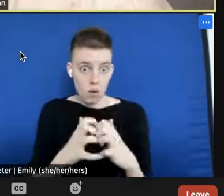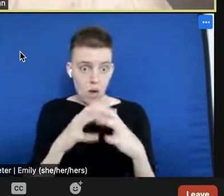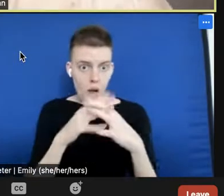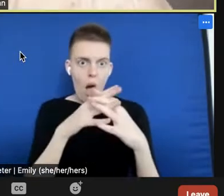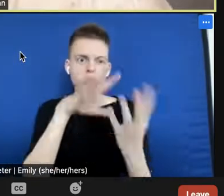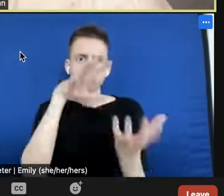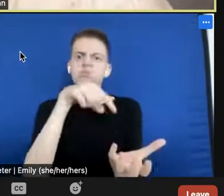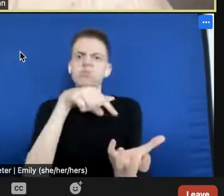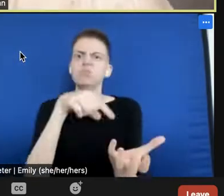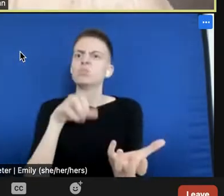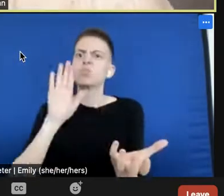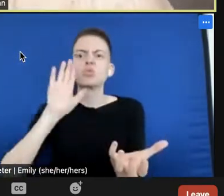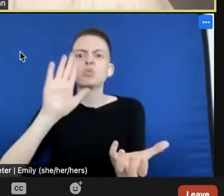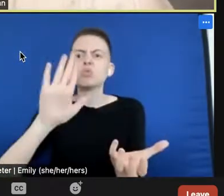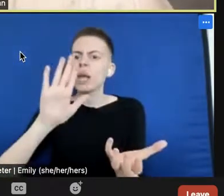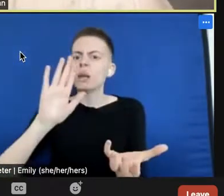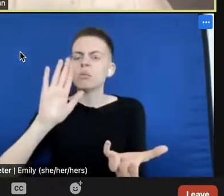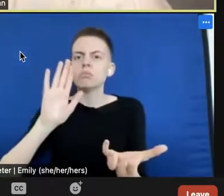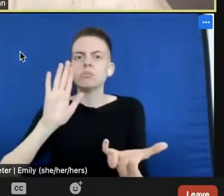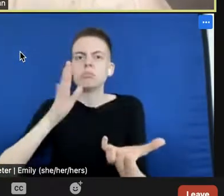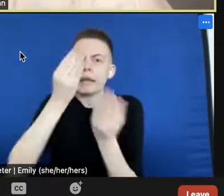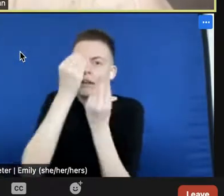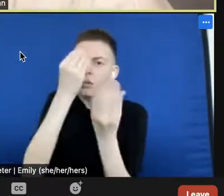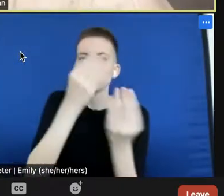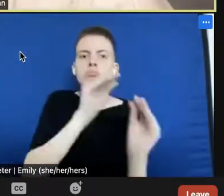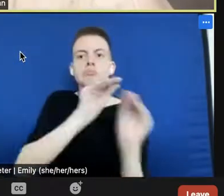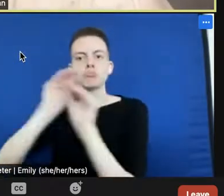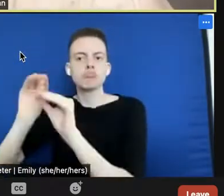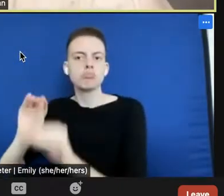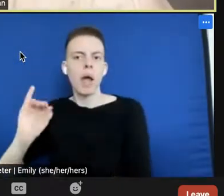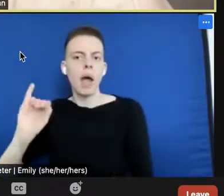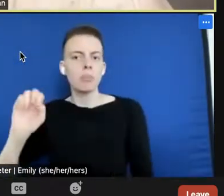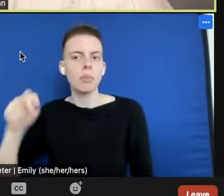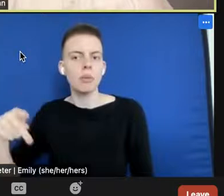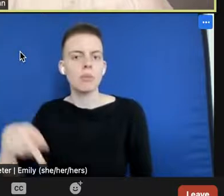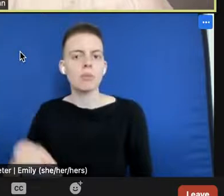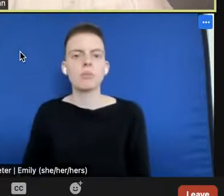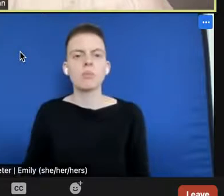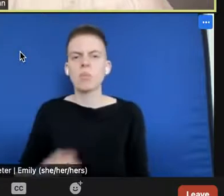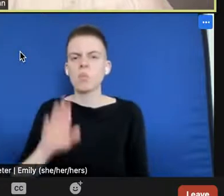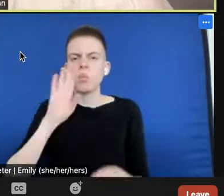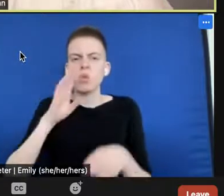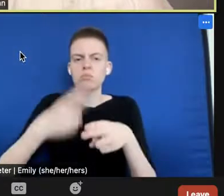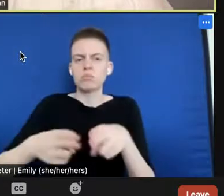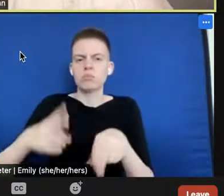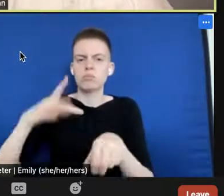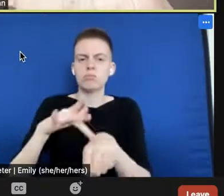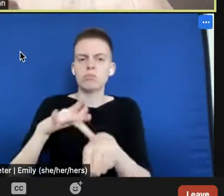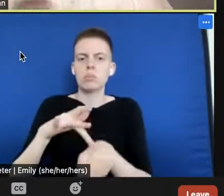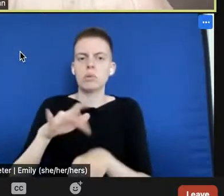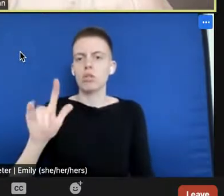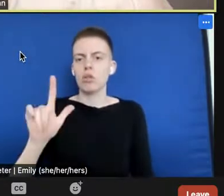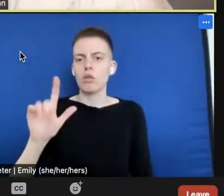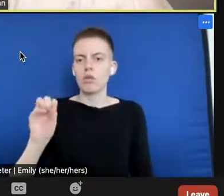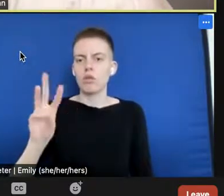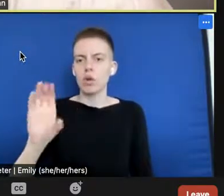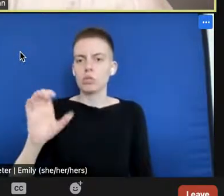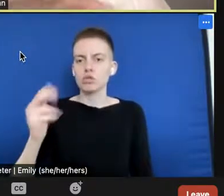IEP. Okay, we'll just touch briefly on the learning media flowchart and activity planning guide.